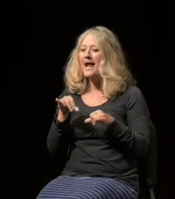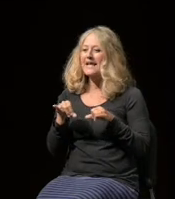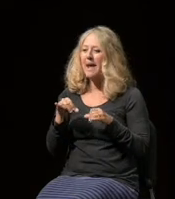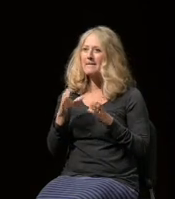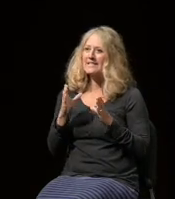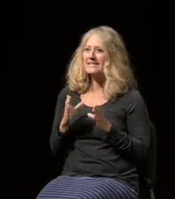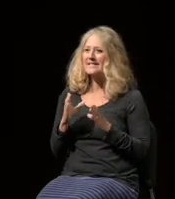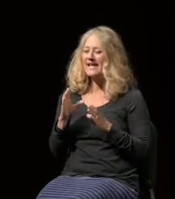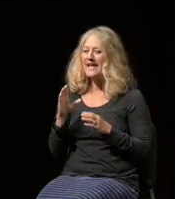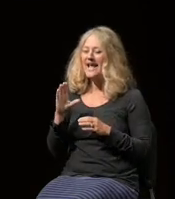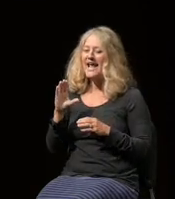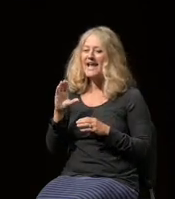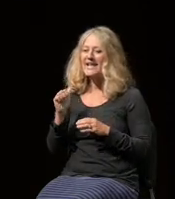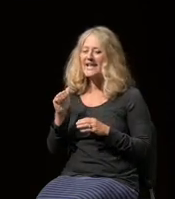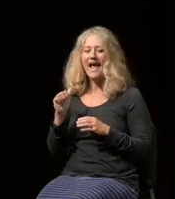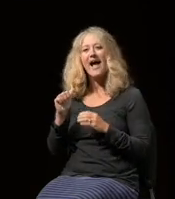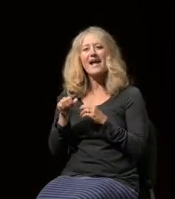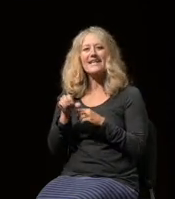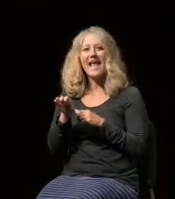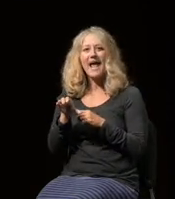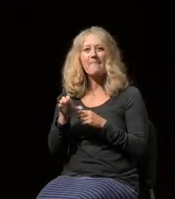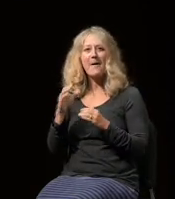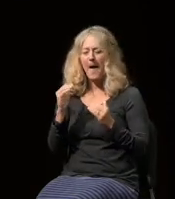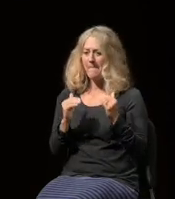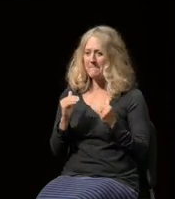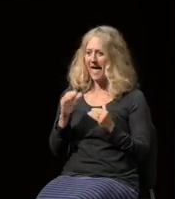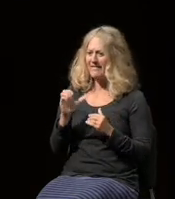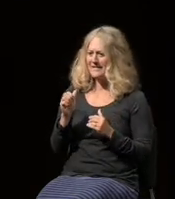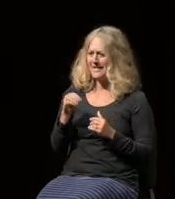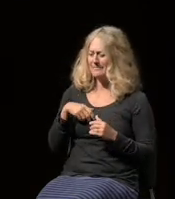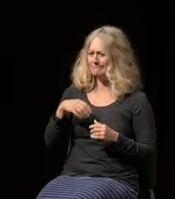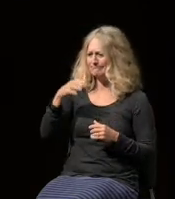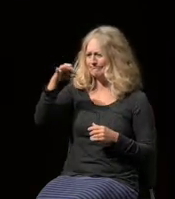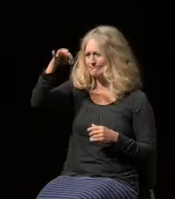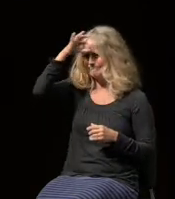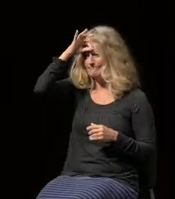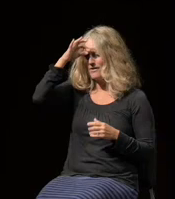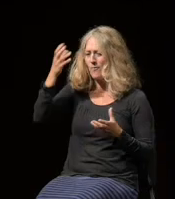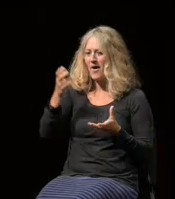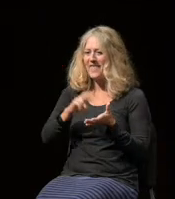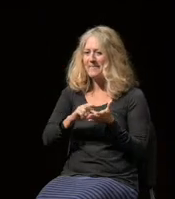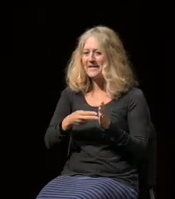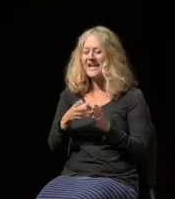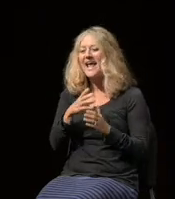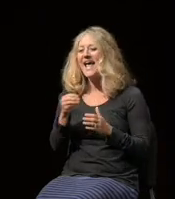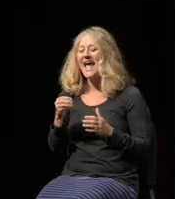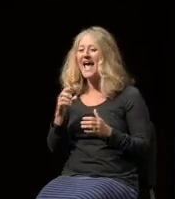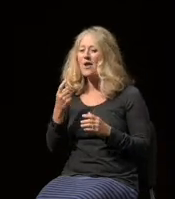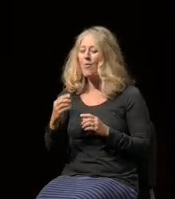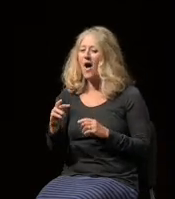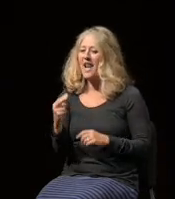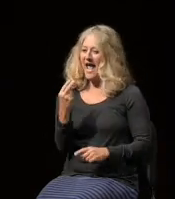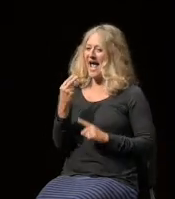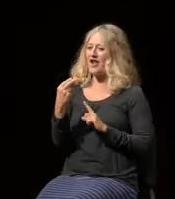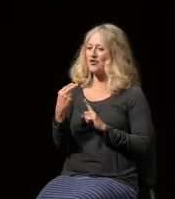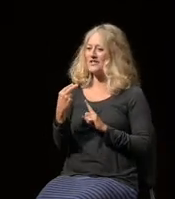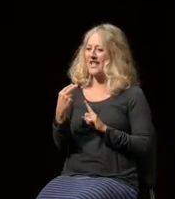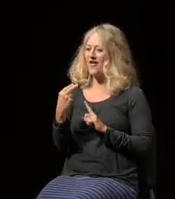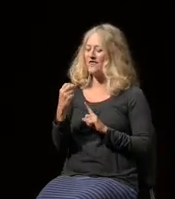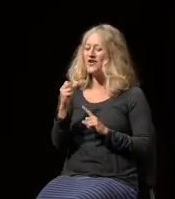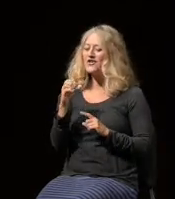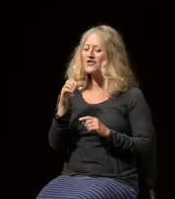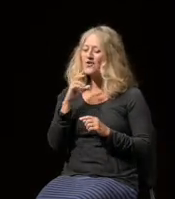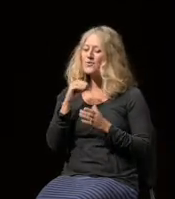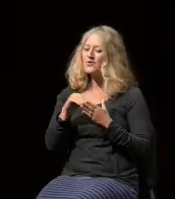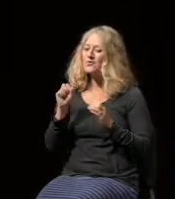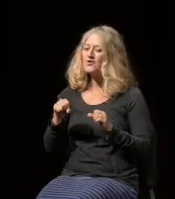a balance cam, I have no idea what that is, and one camera pointed at herself so students could see her as she